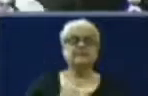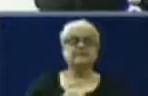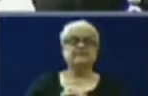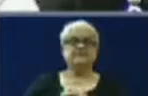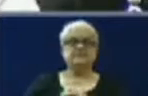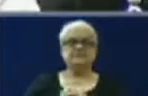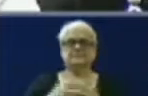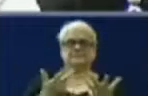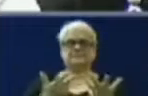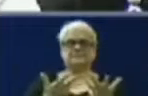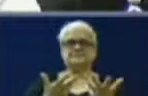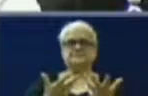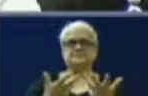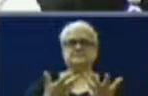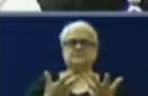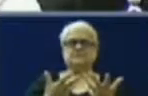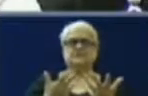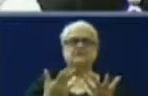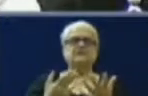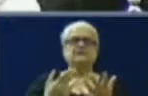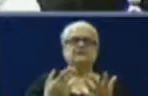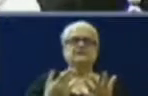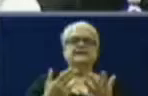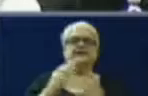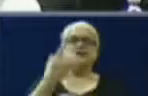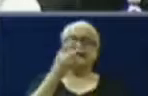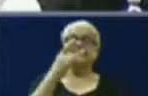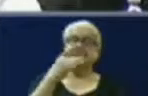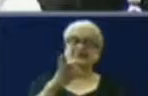this higher dropout age?